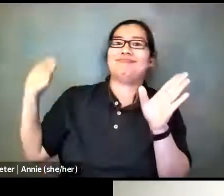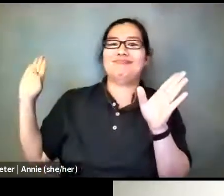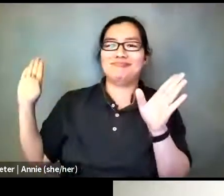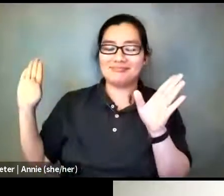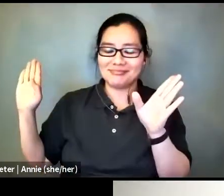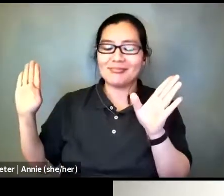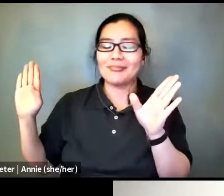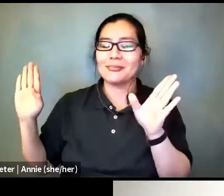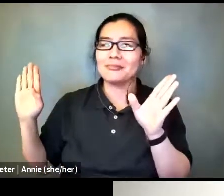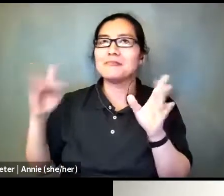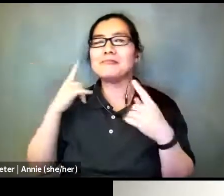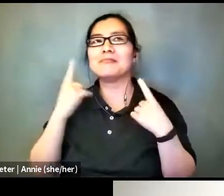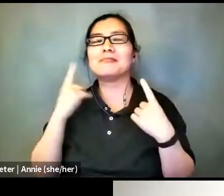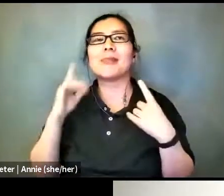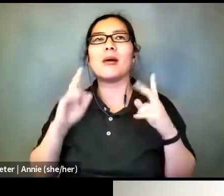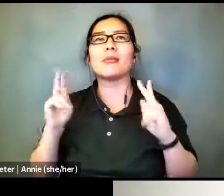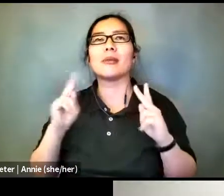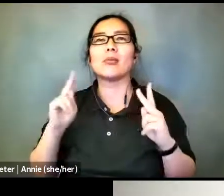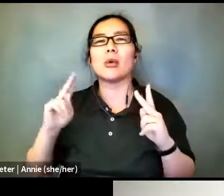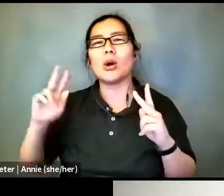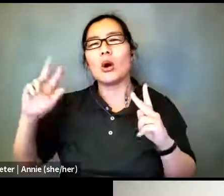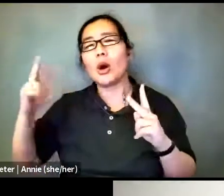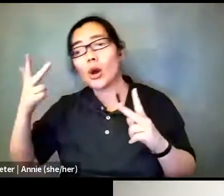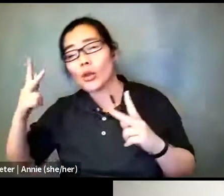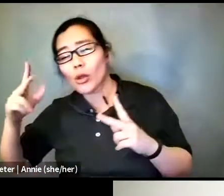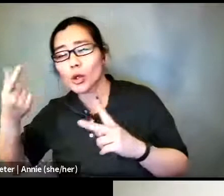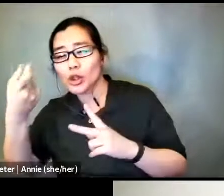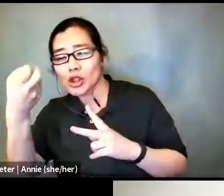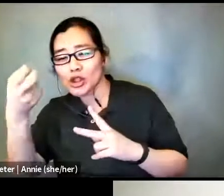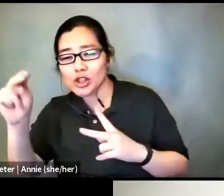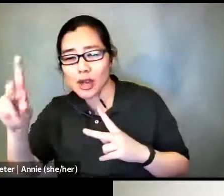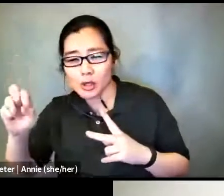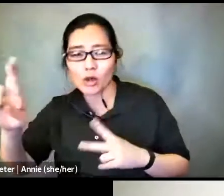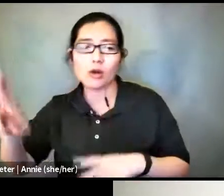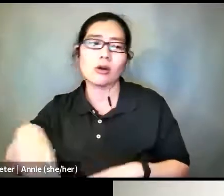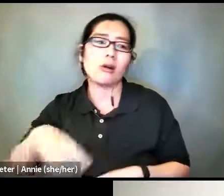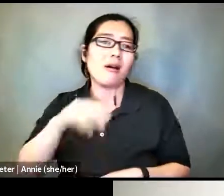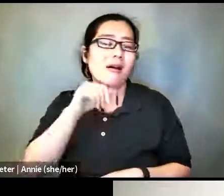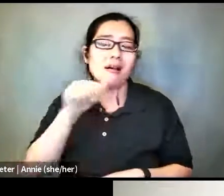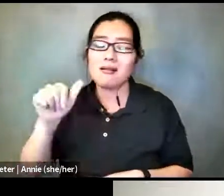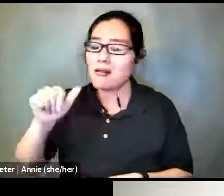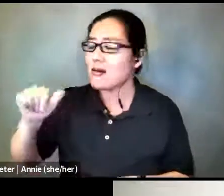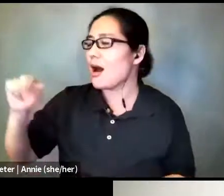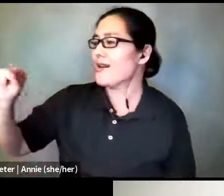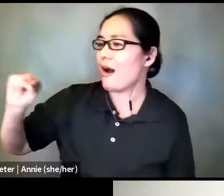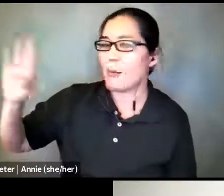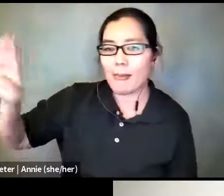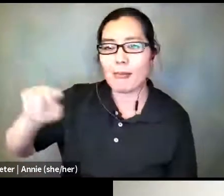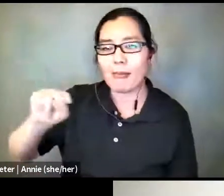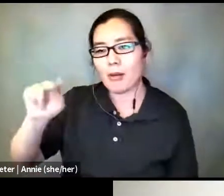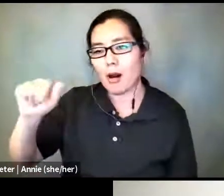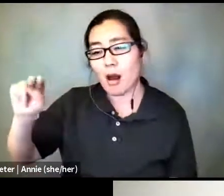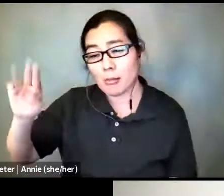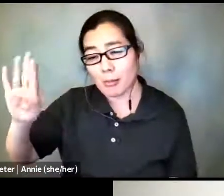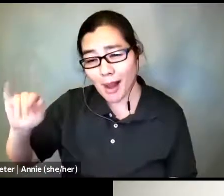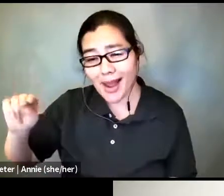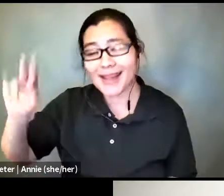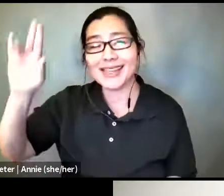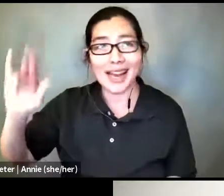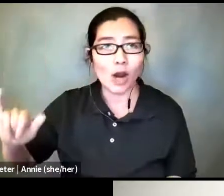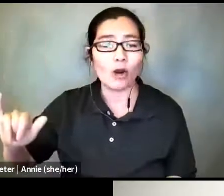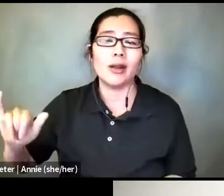people who were third gender, non-binary, trans, and eventually women, and eventually then after